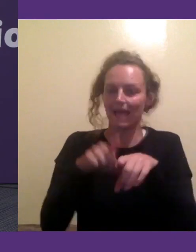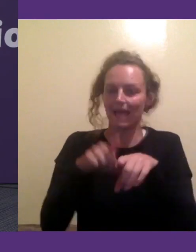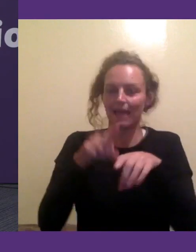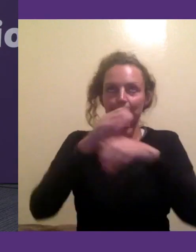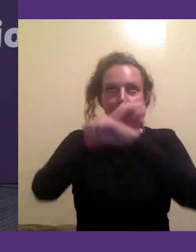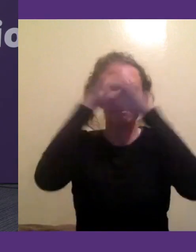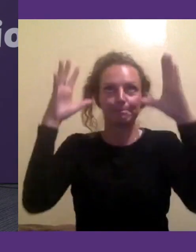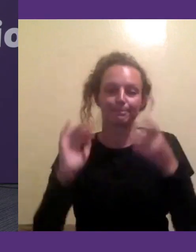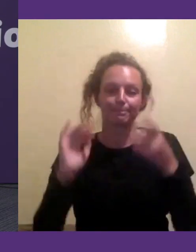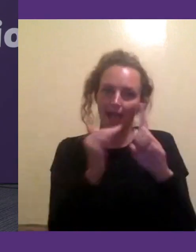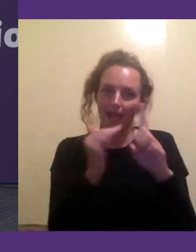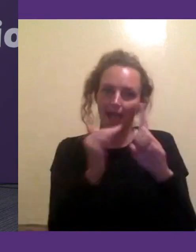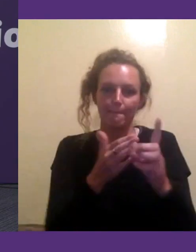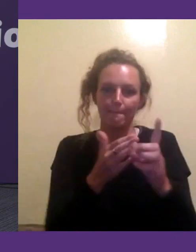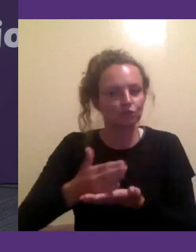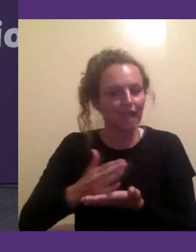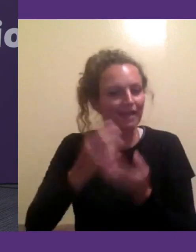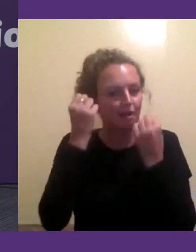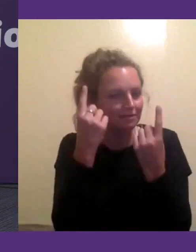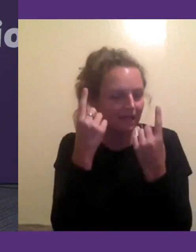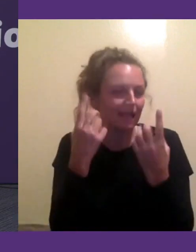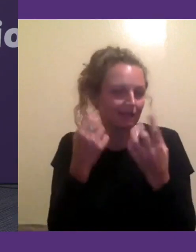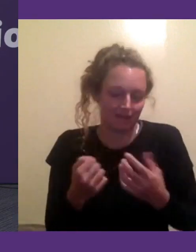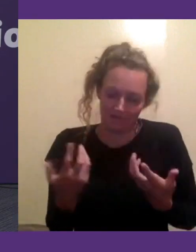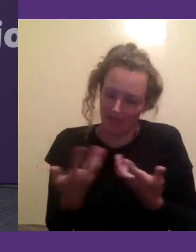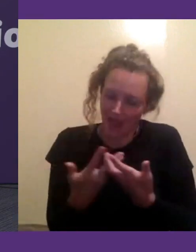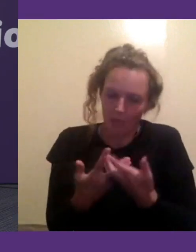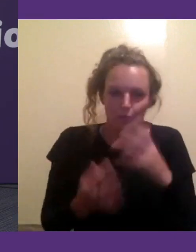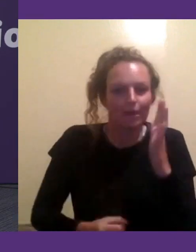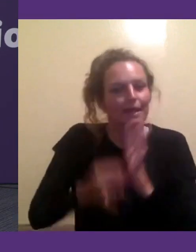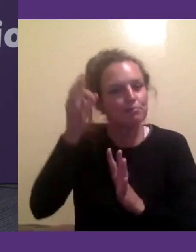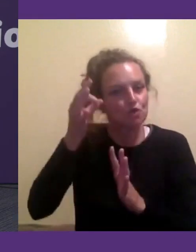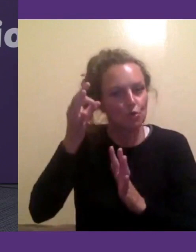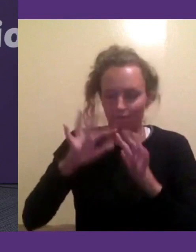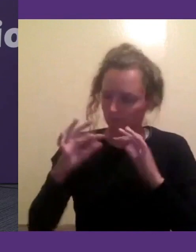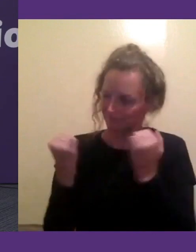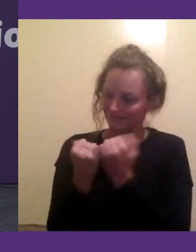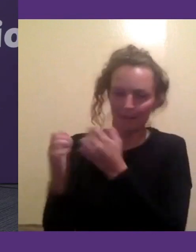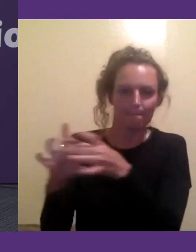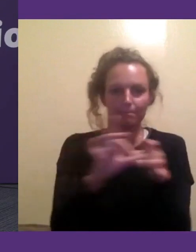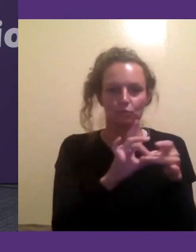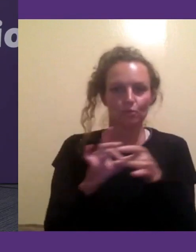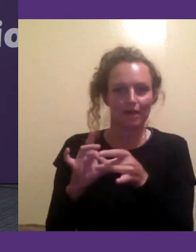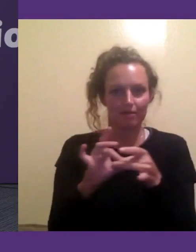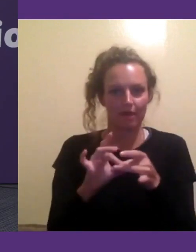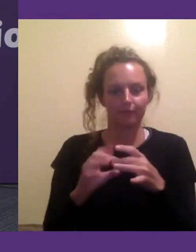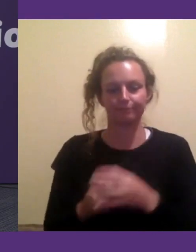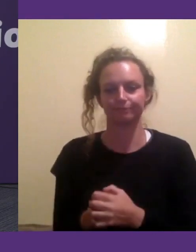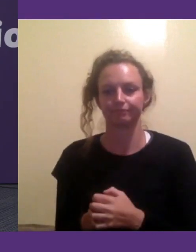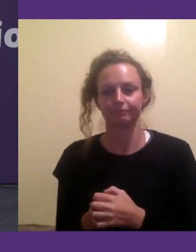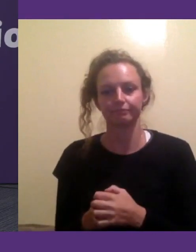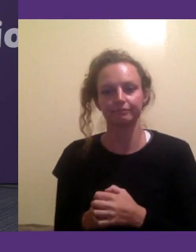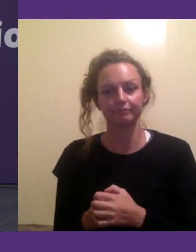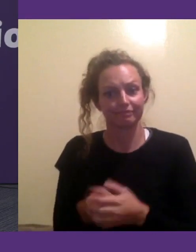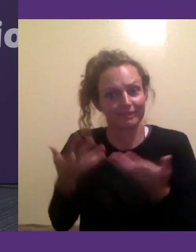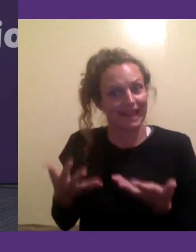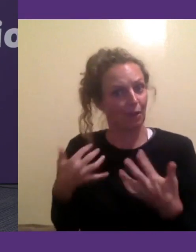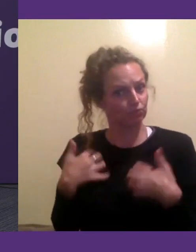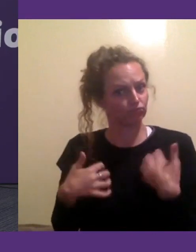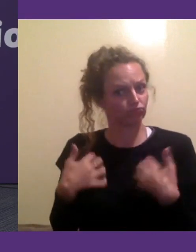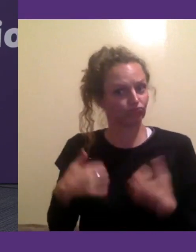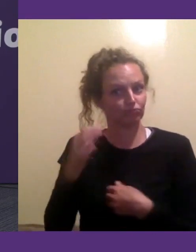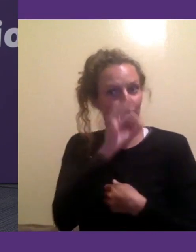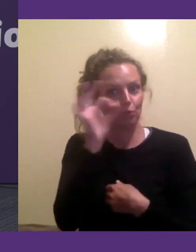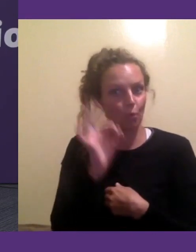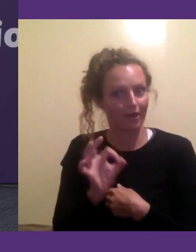say, how do we make this work? Right. I've got an interesting question here from the audience. Will we ever see